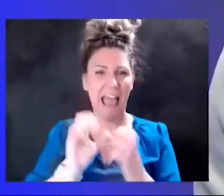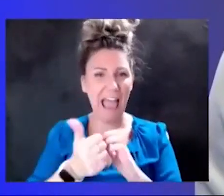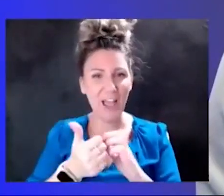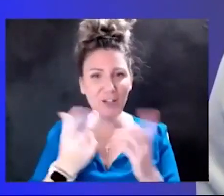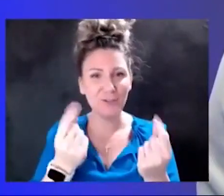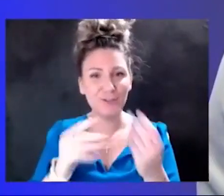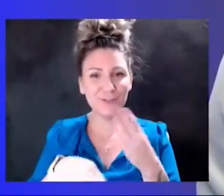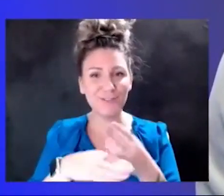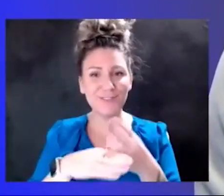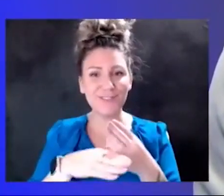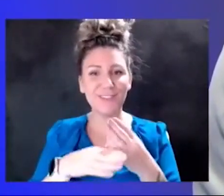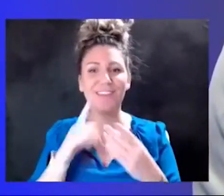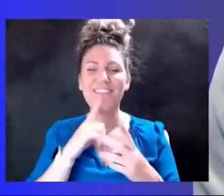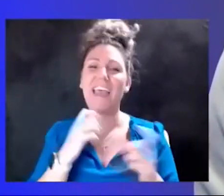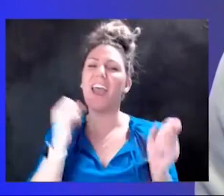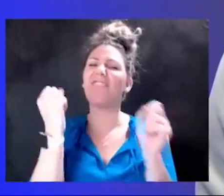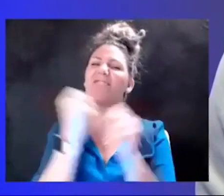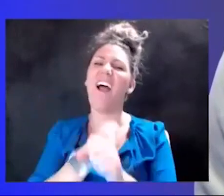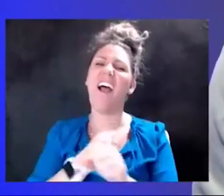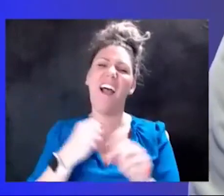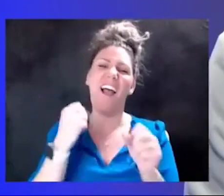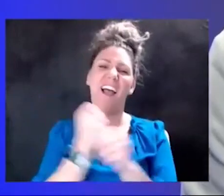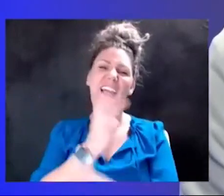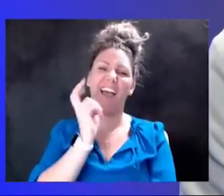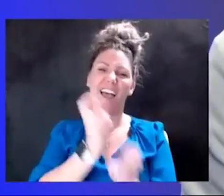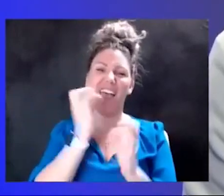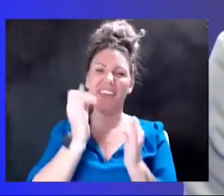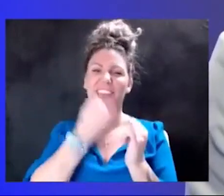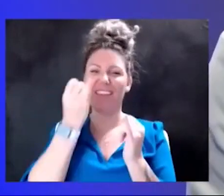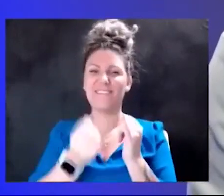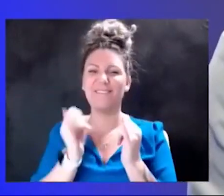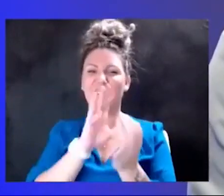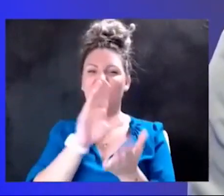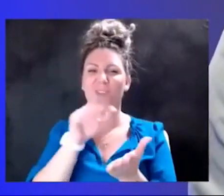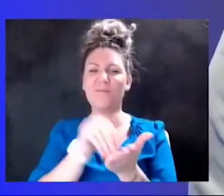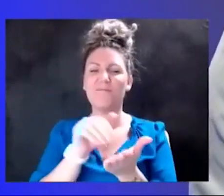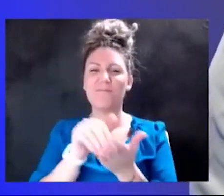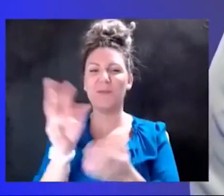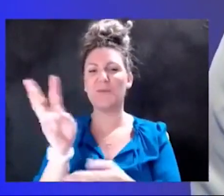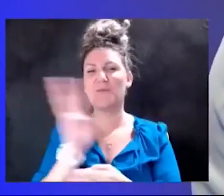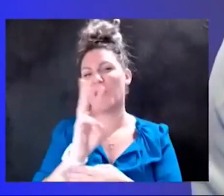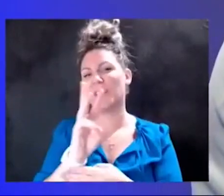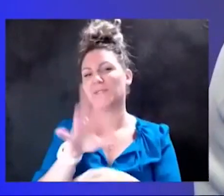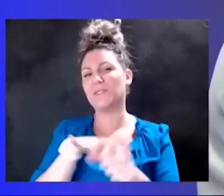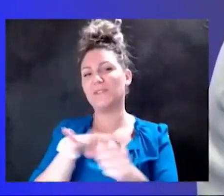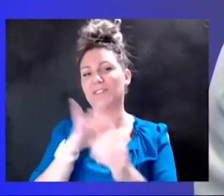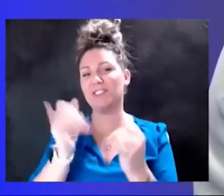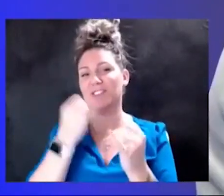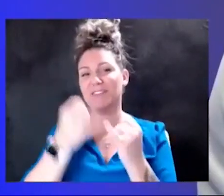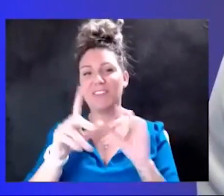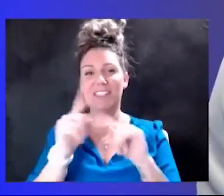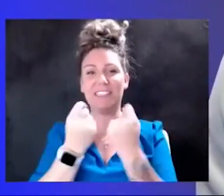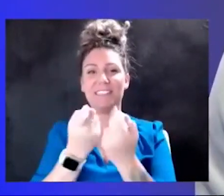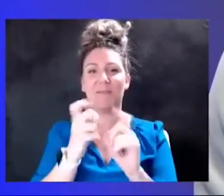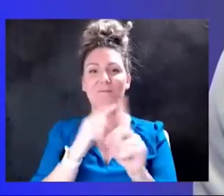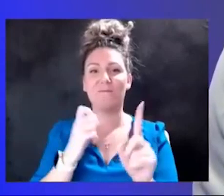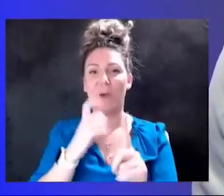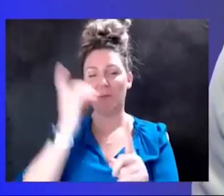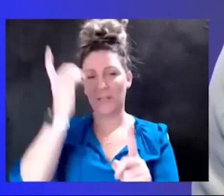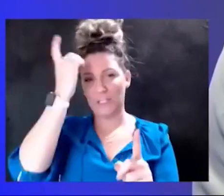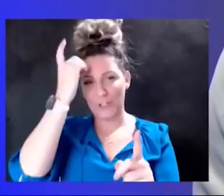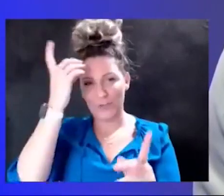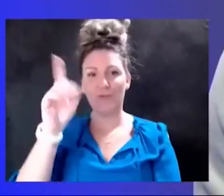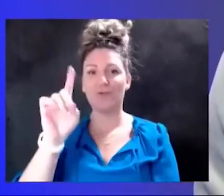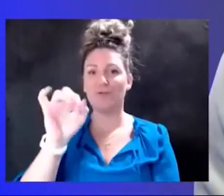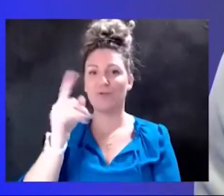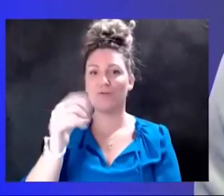fought valiantly. They lost in the Midwest Regional Final to a team out of Detroit, the Nationals, who I think were